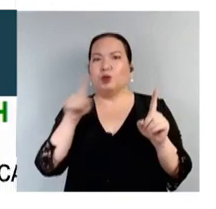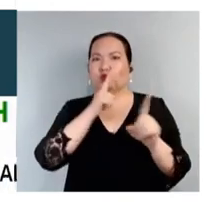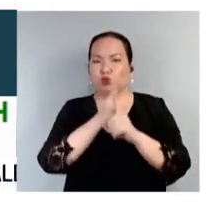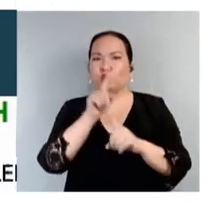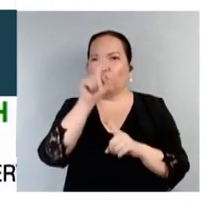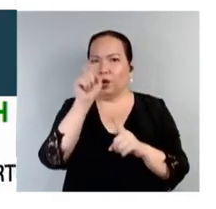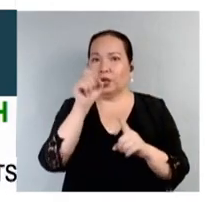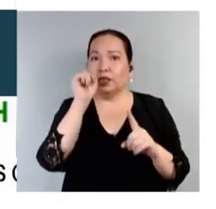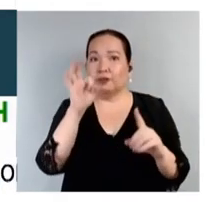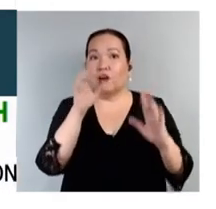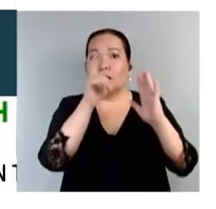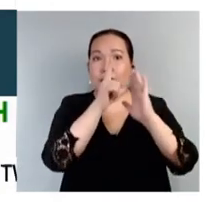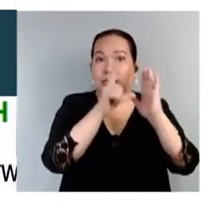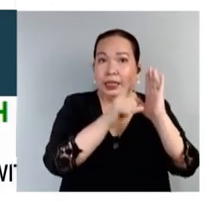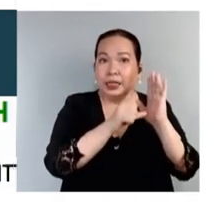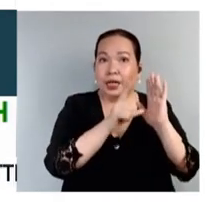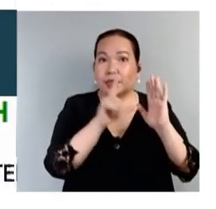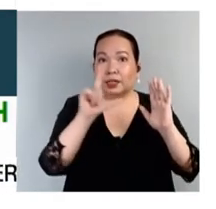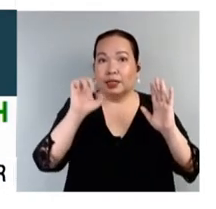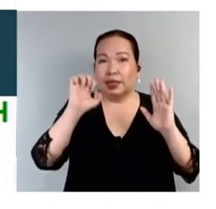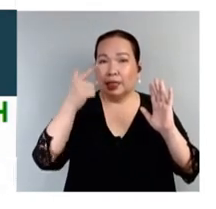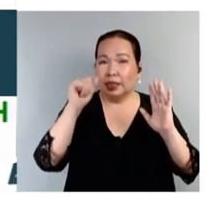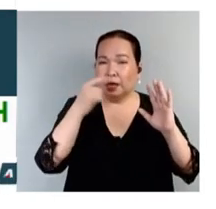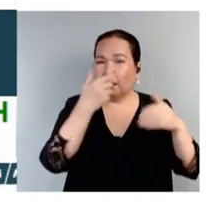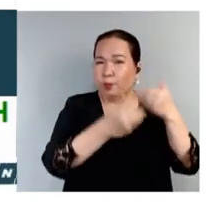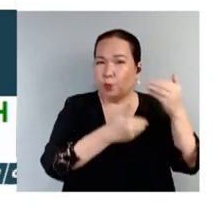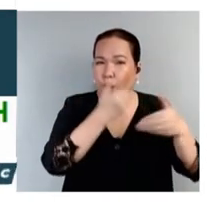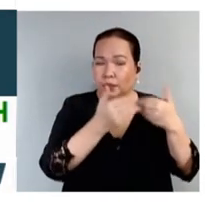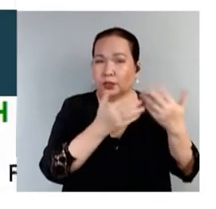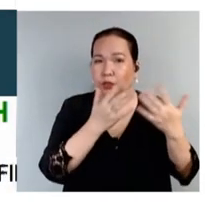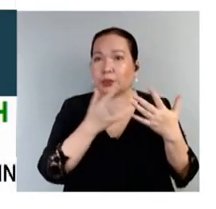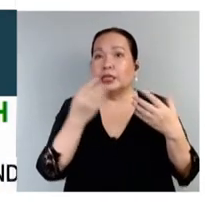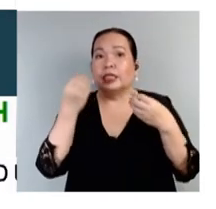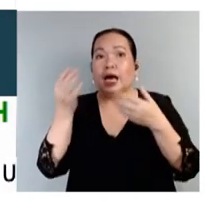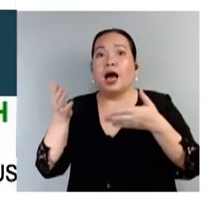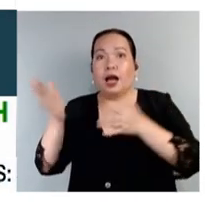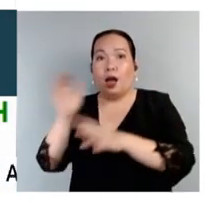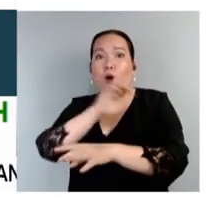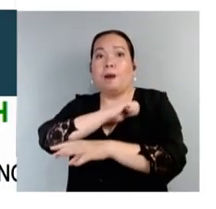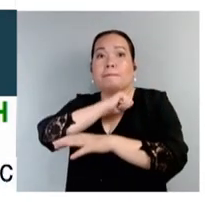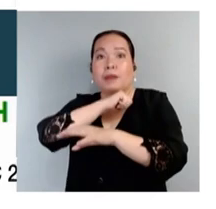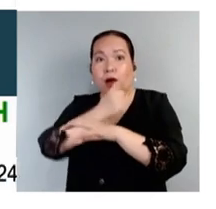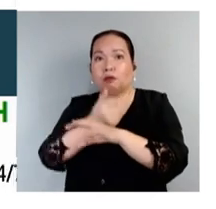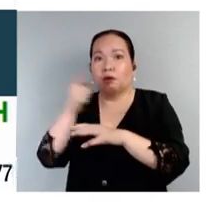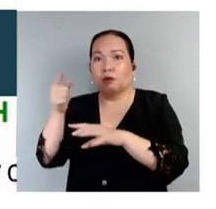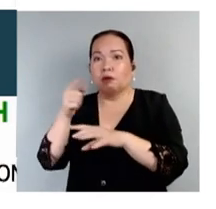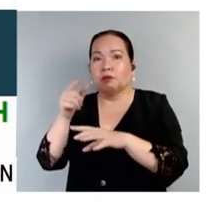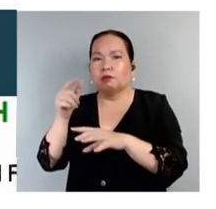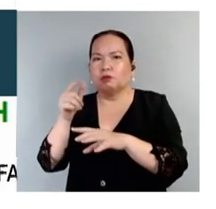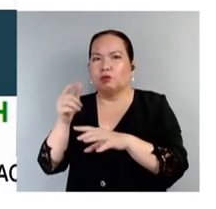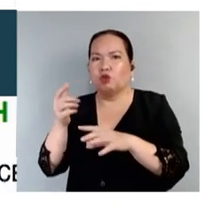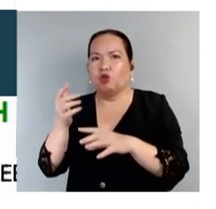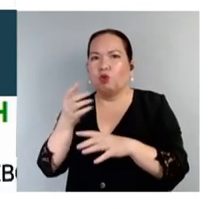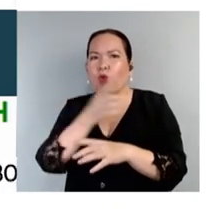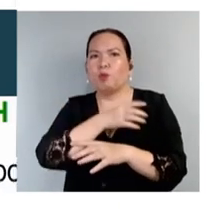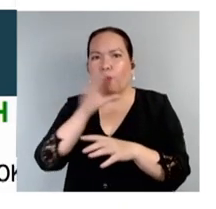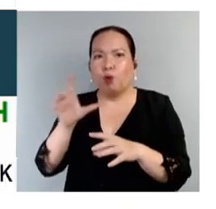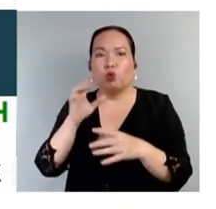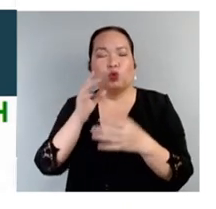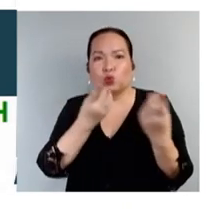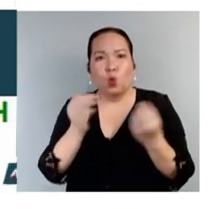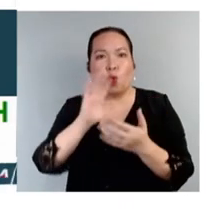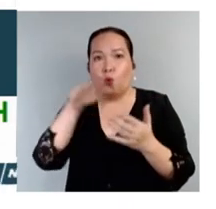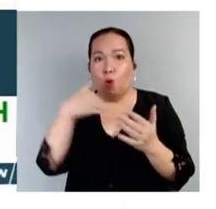processes will simply allow him to short-circuit the whole process. Mm-hmm. So all I'm saying